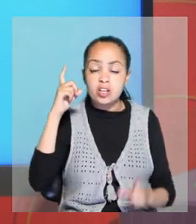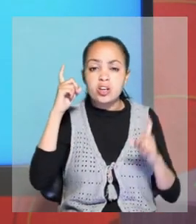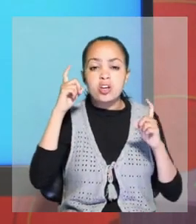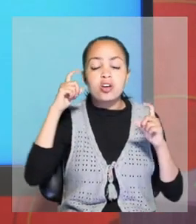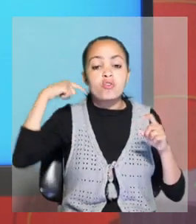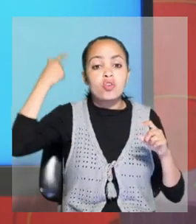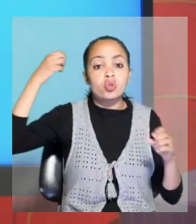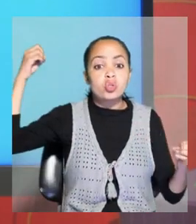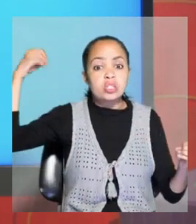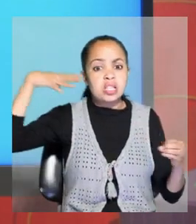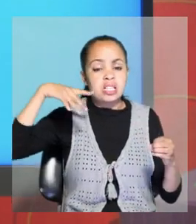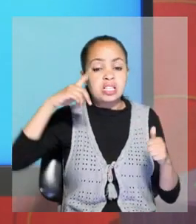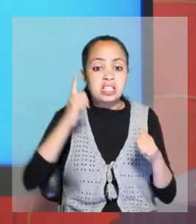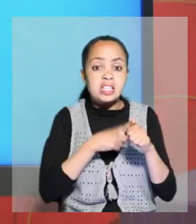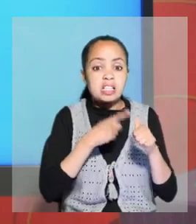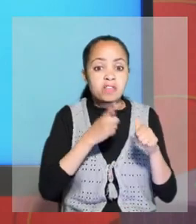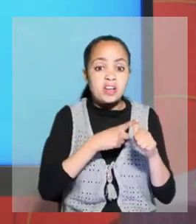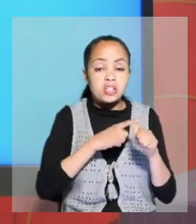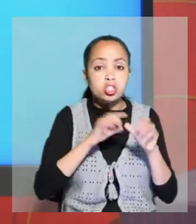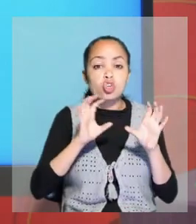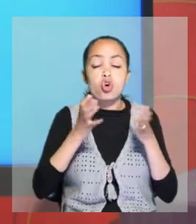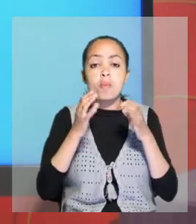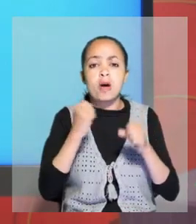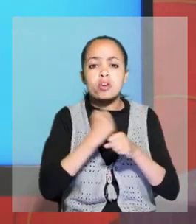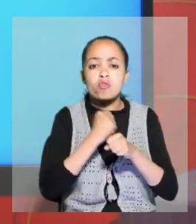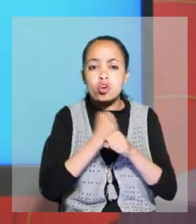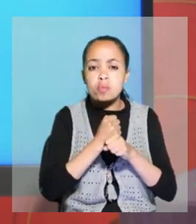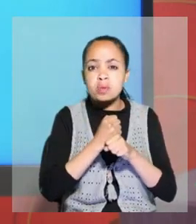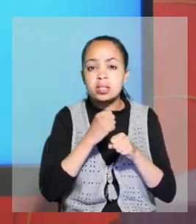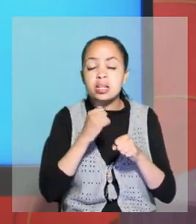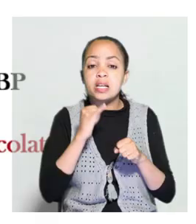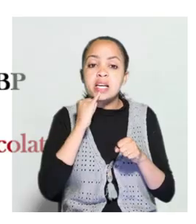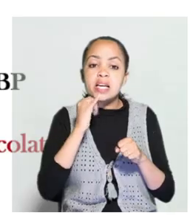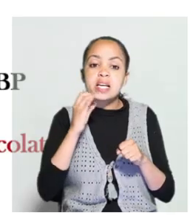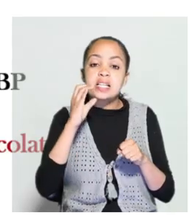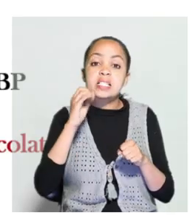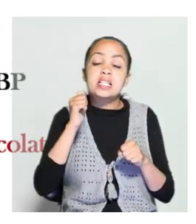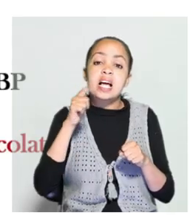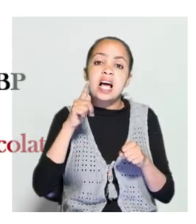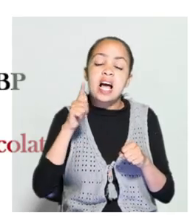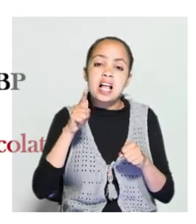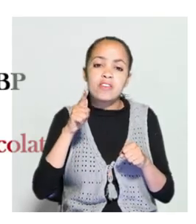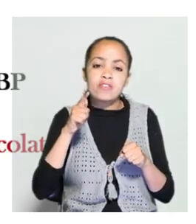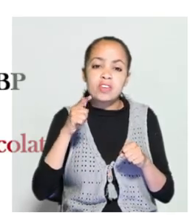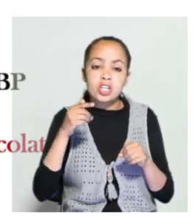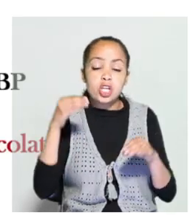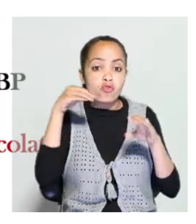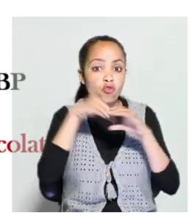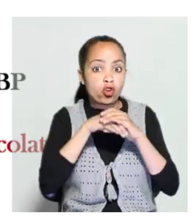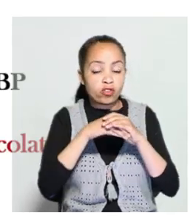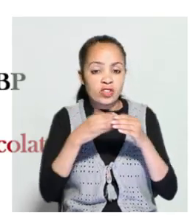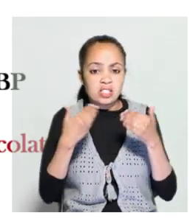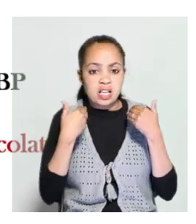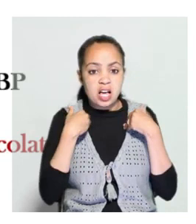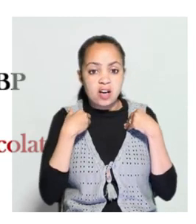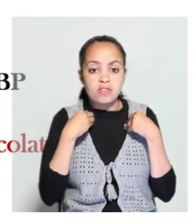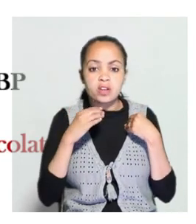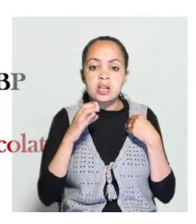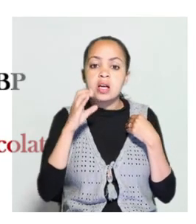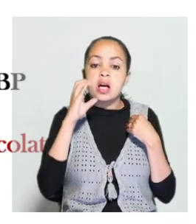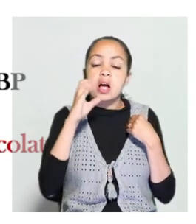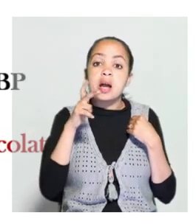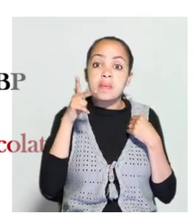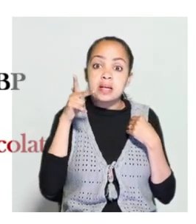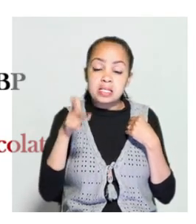because the first compound formed in Calvin cycle evolves or contain carbon-3